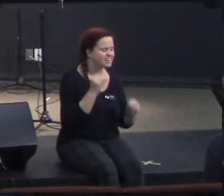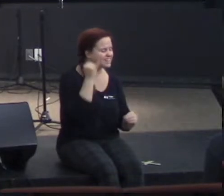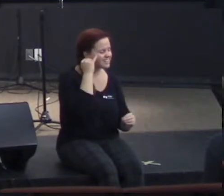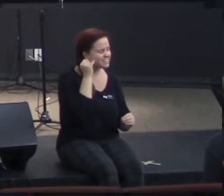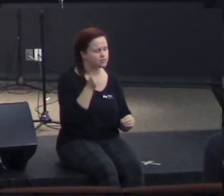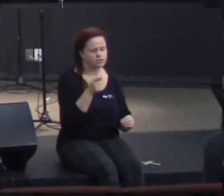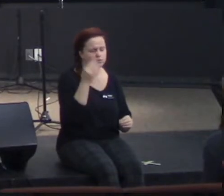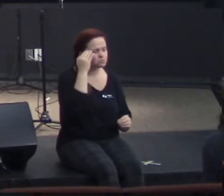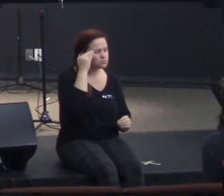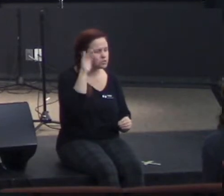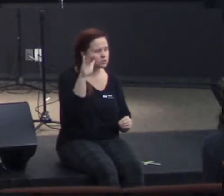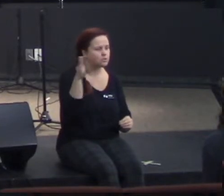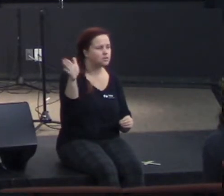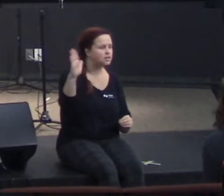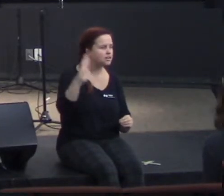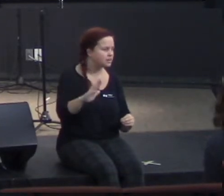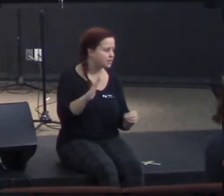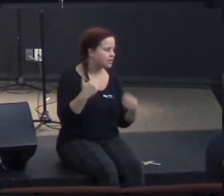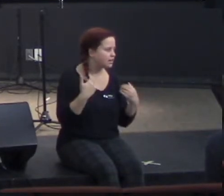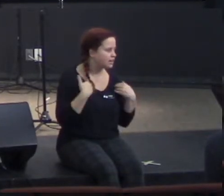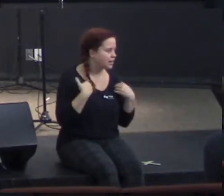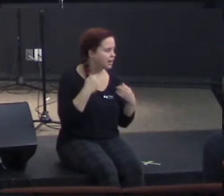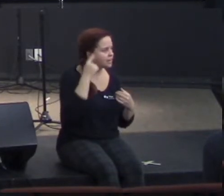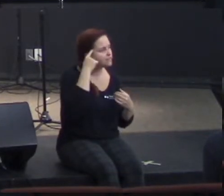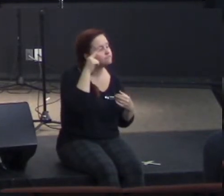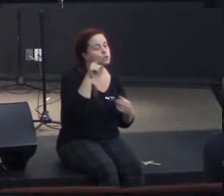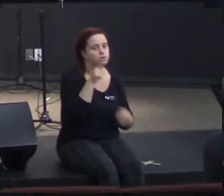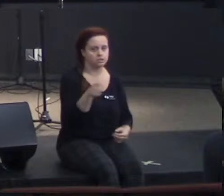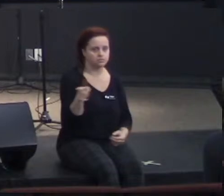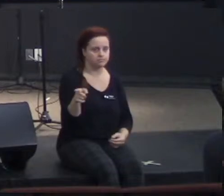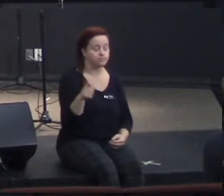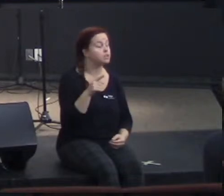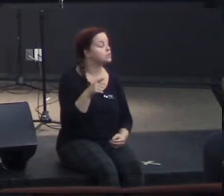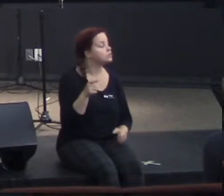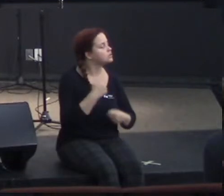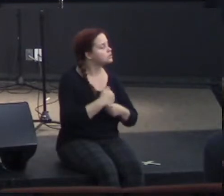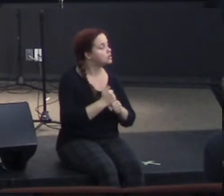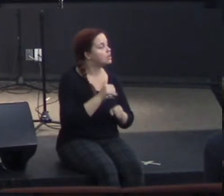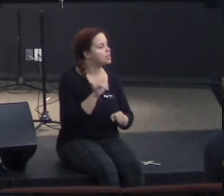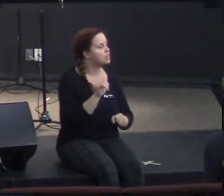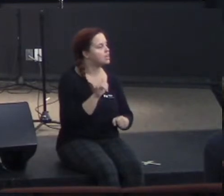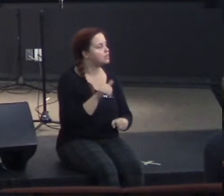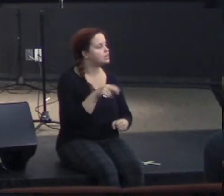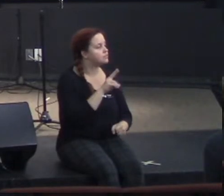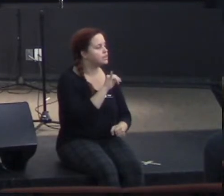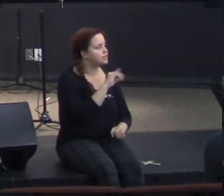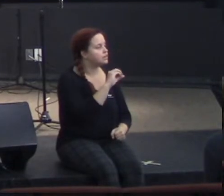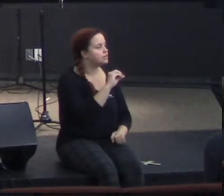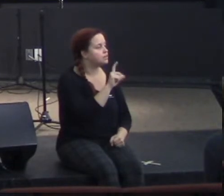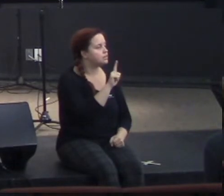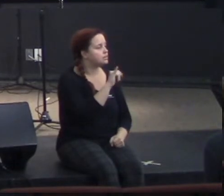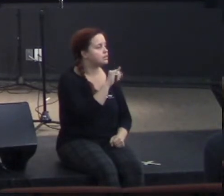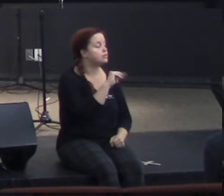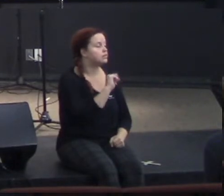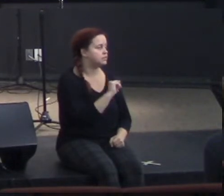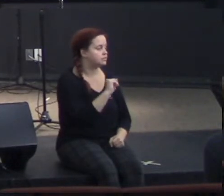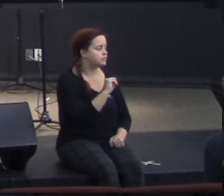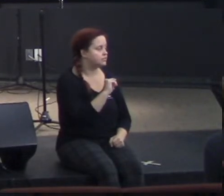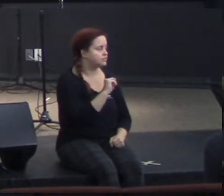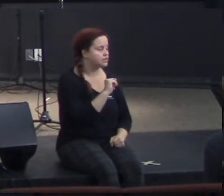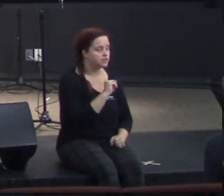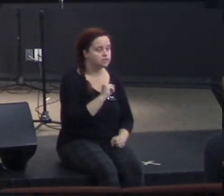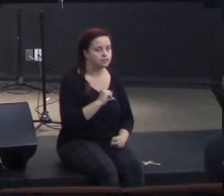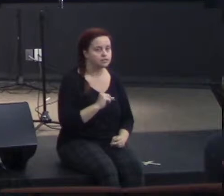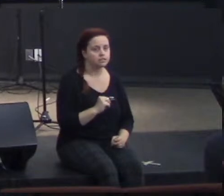you. You were made like the violin to produce something brilliant that could communicate over the spans